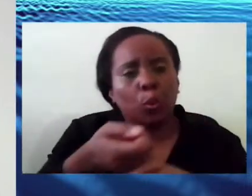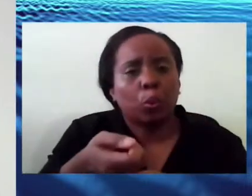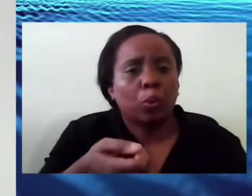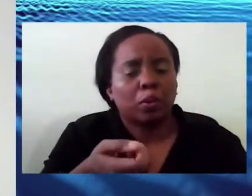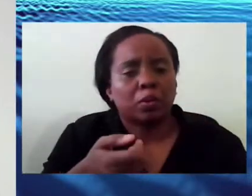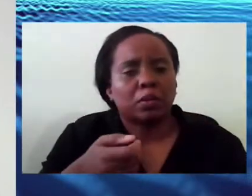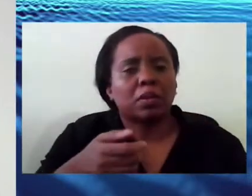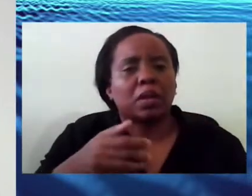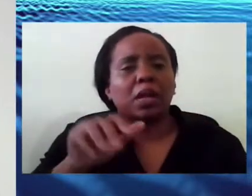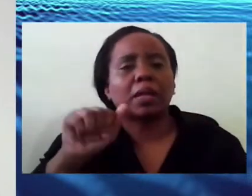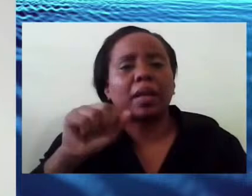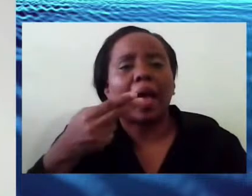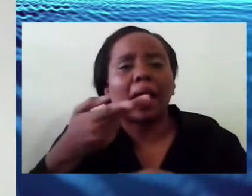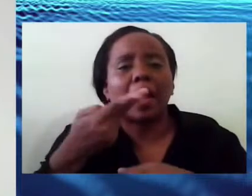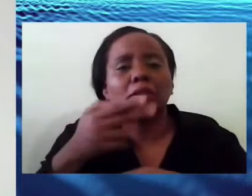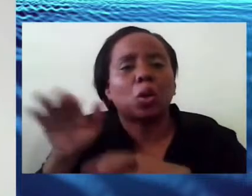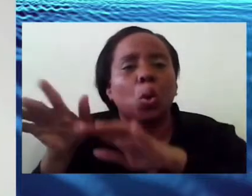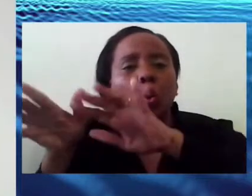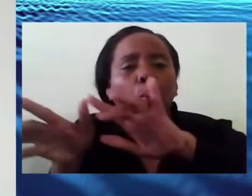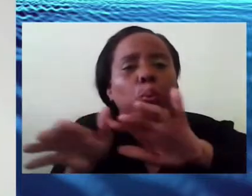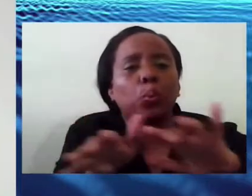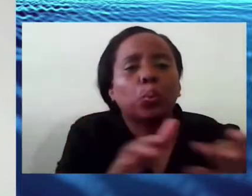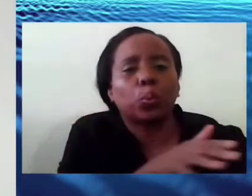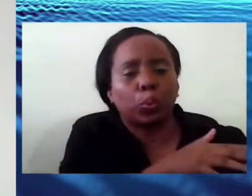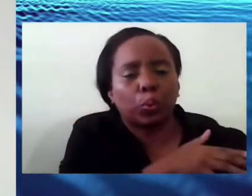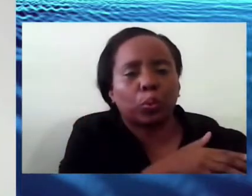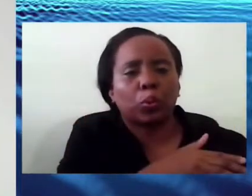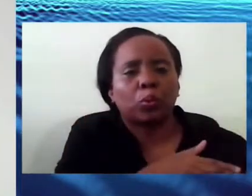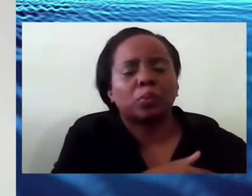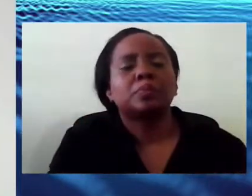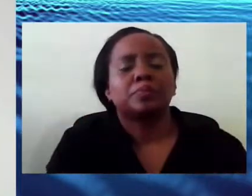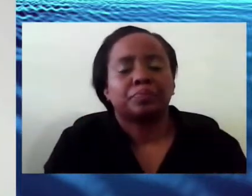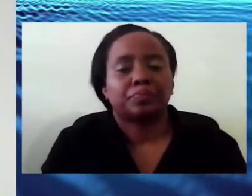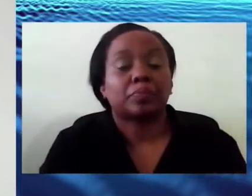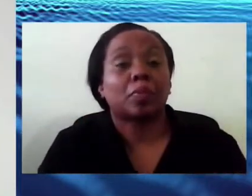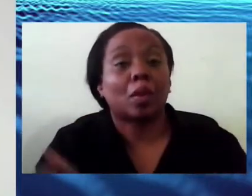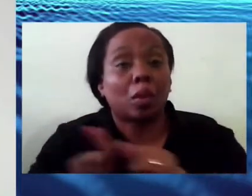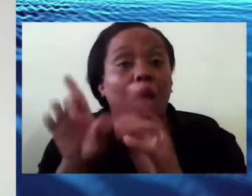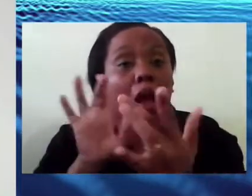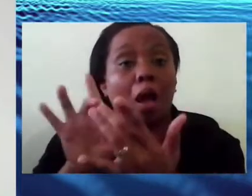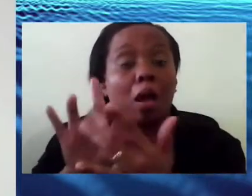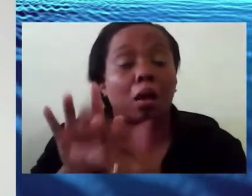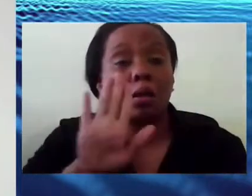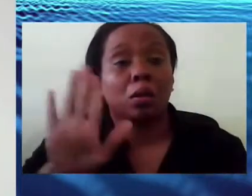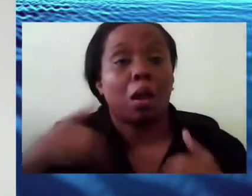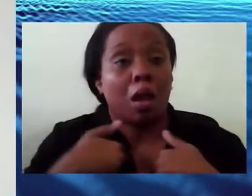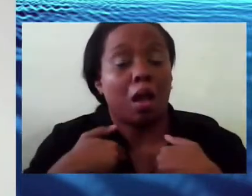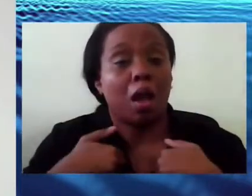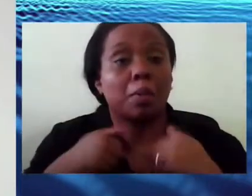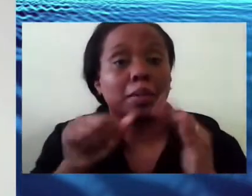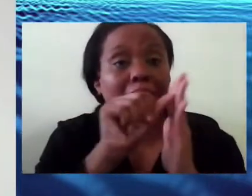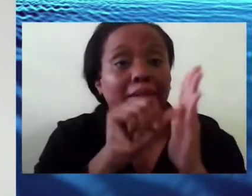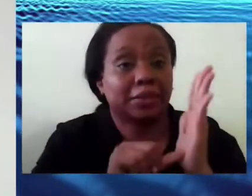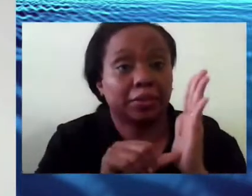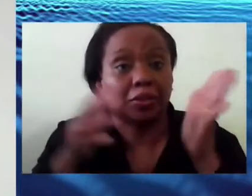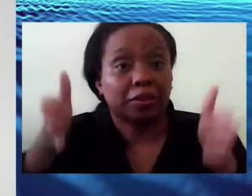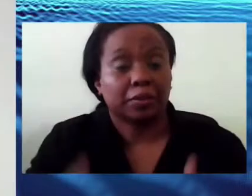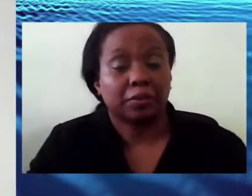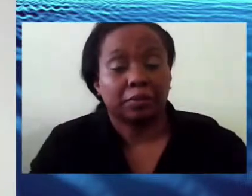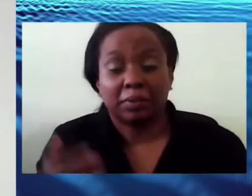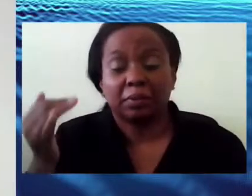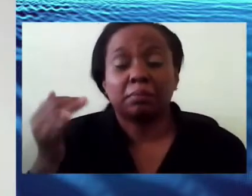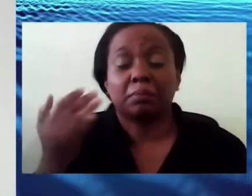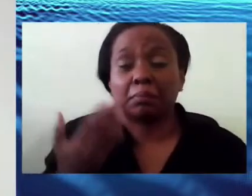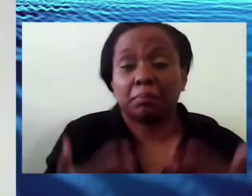you have make contact with a veterinary surgeon and let them keep an eye on your animals so they can pick up any problems that might